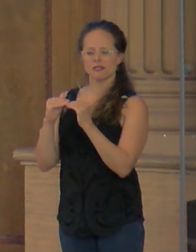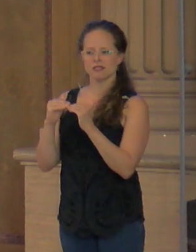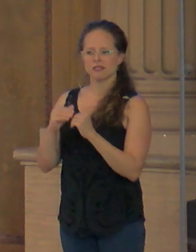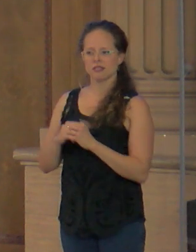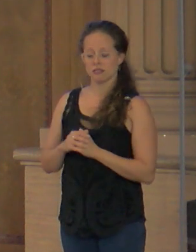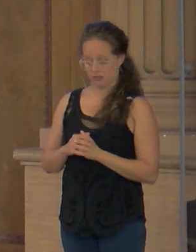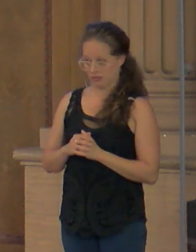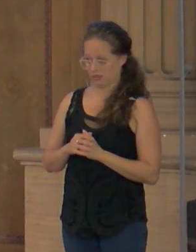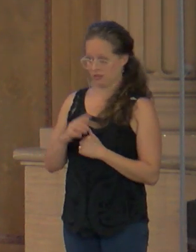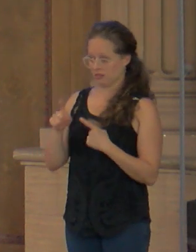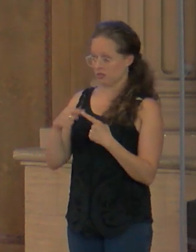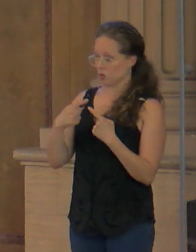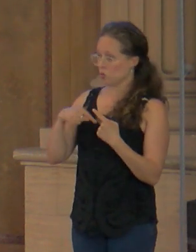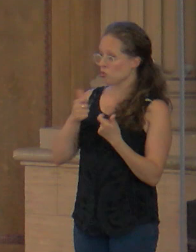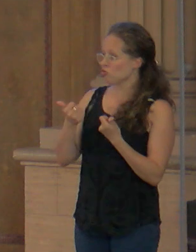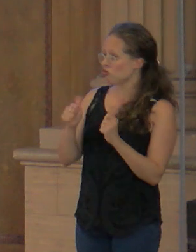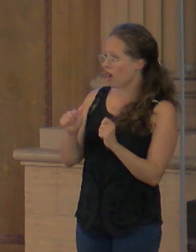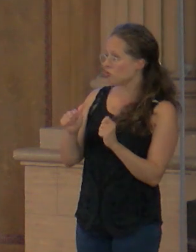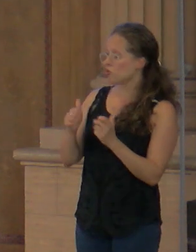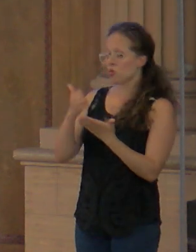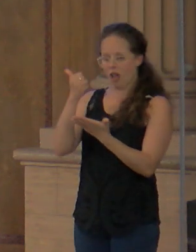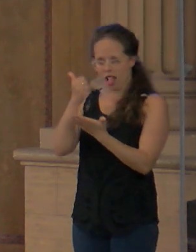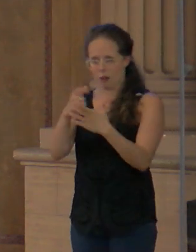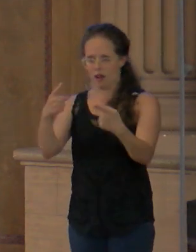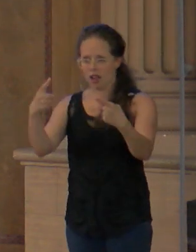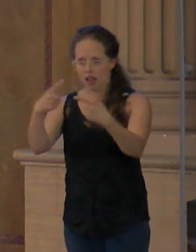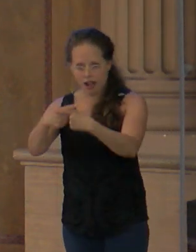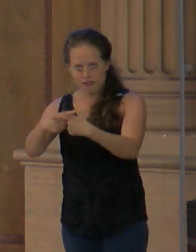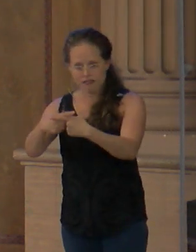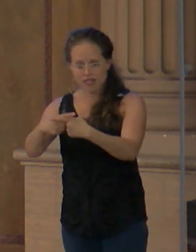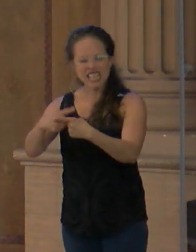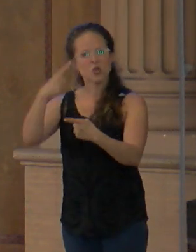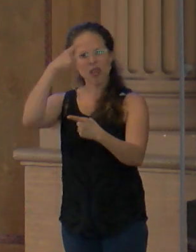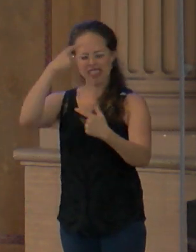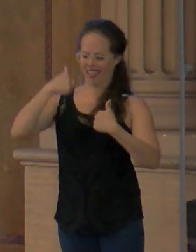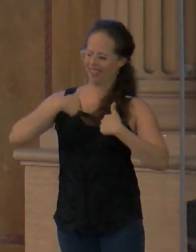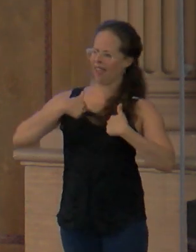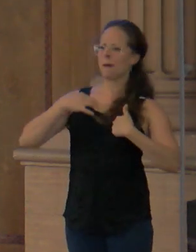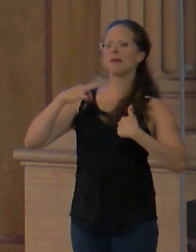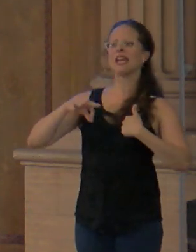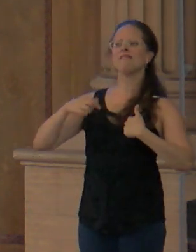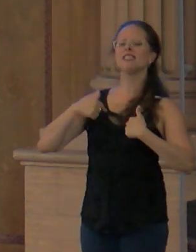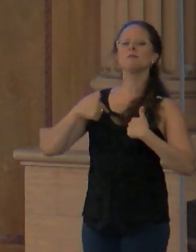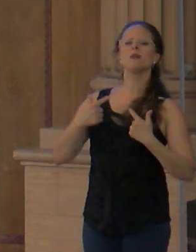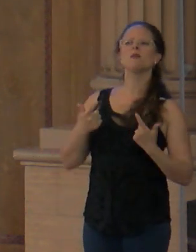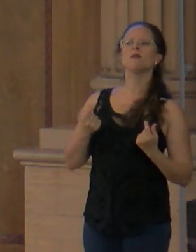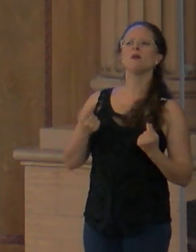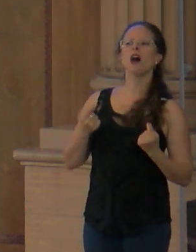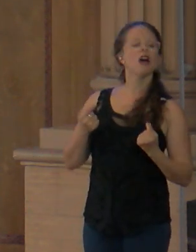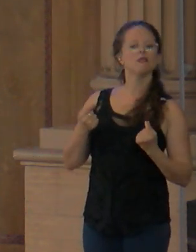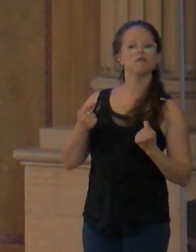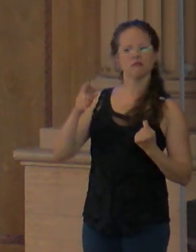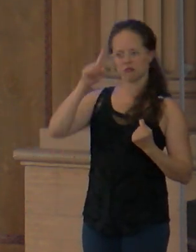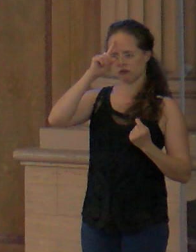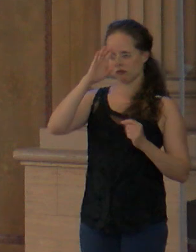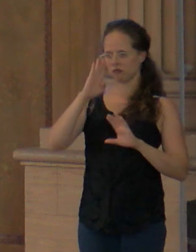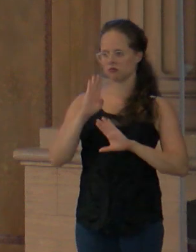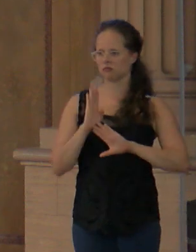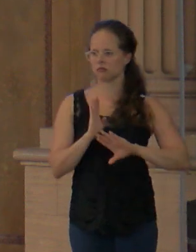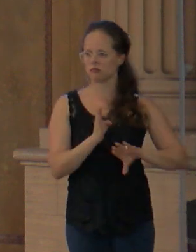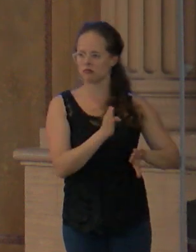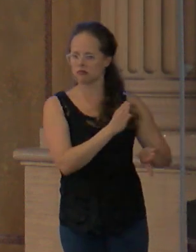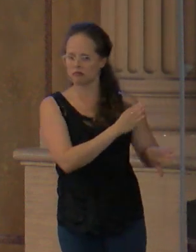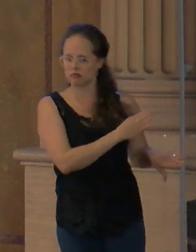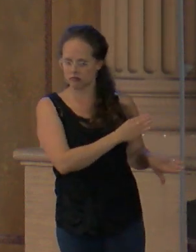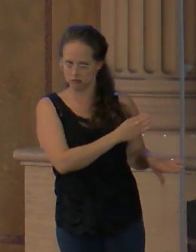So when we're trying to help people sort out a dispute, we shouldn't first ask, what would be the most advantageous thing for me to do here? What would help me